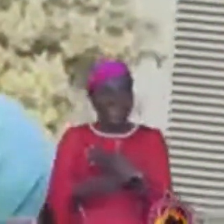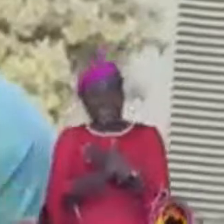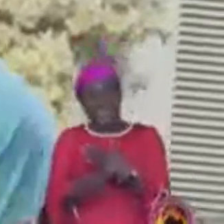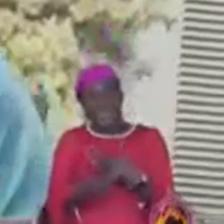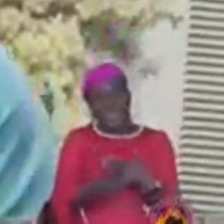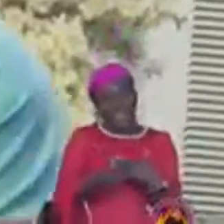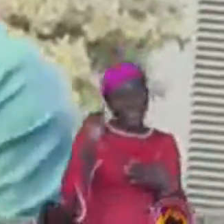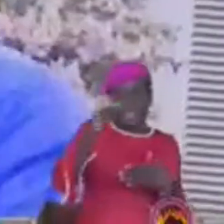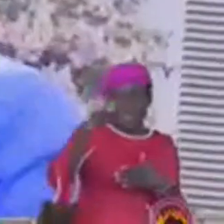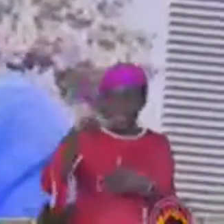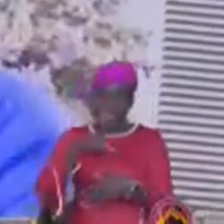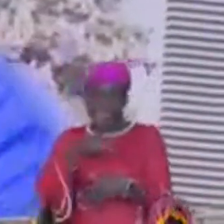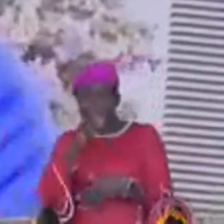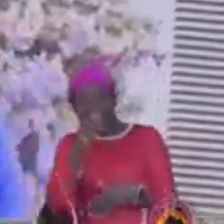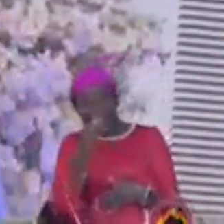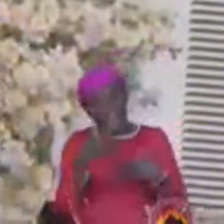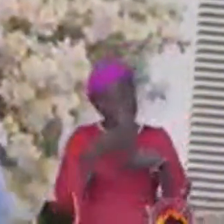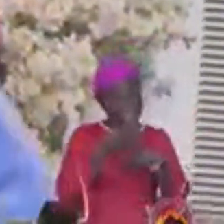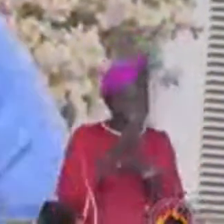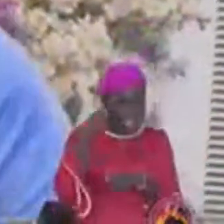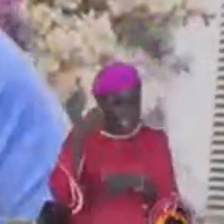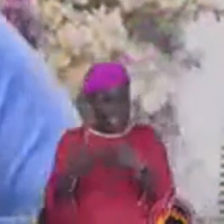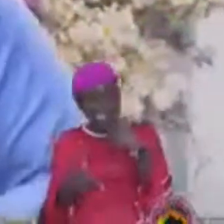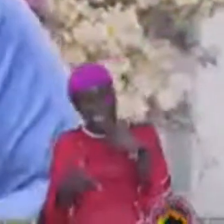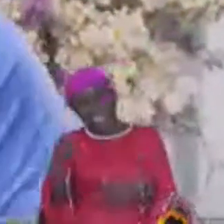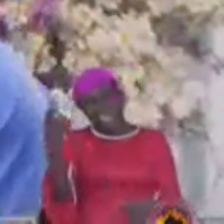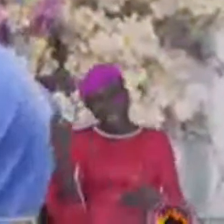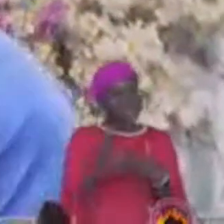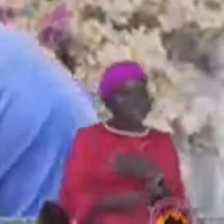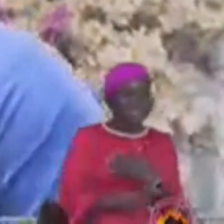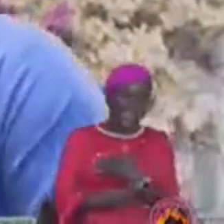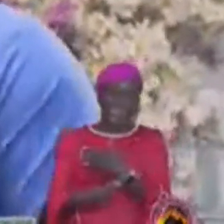Kokoro, I am Kokoro, I am